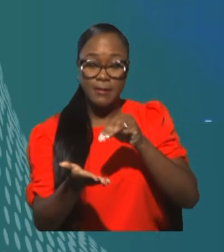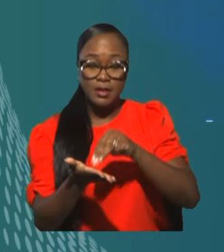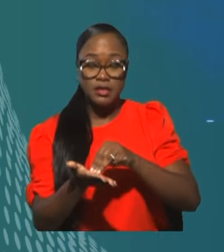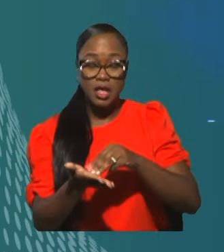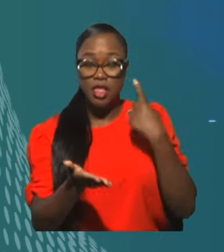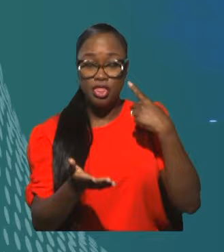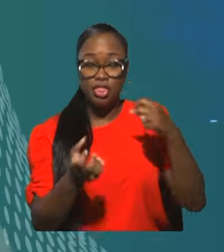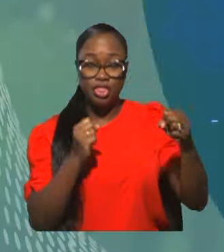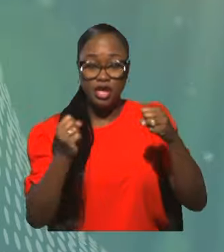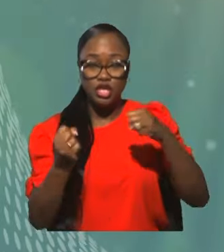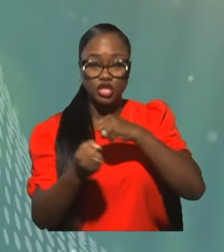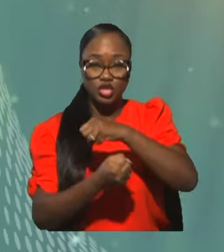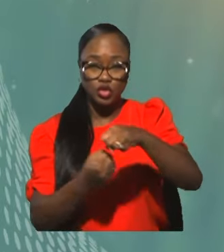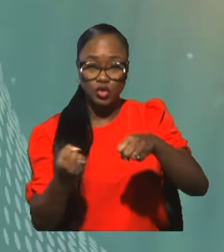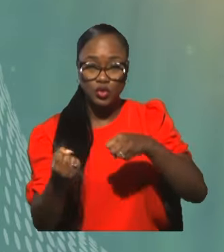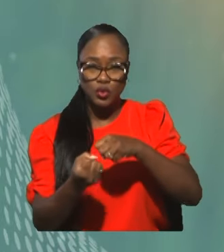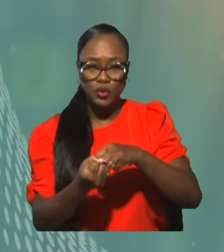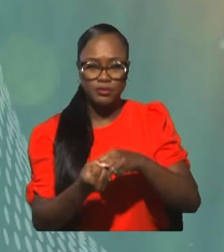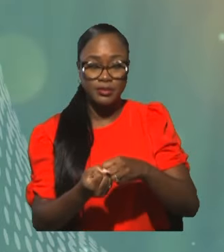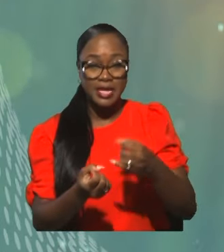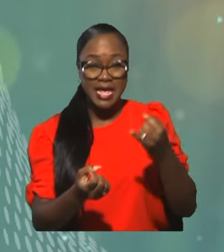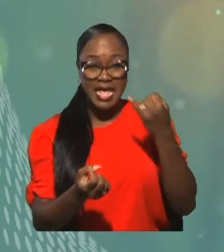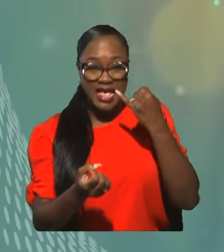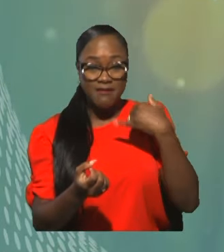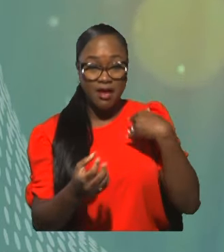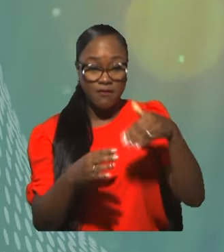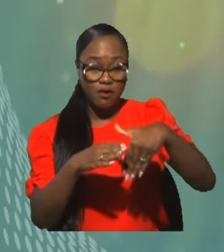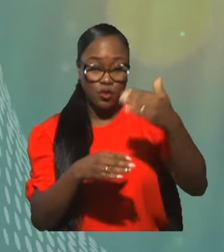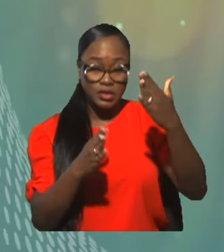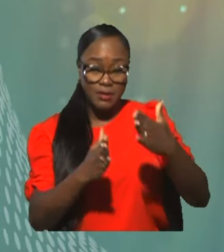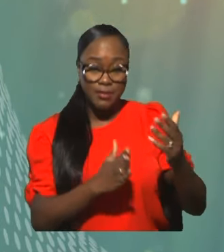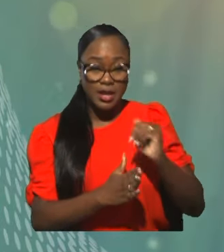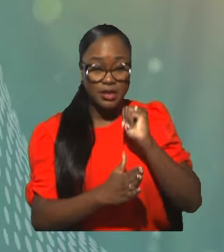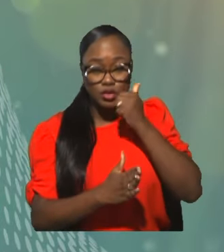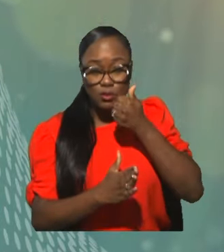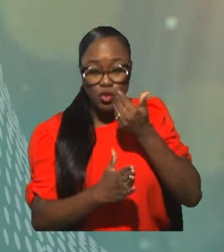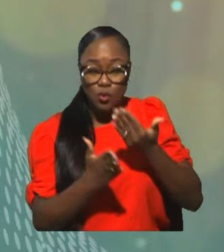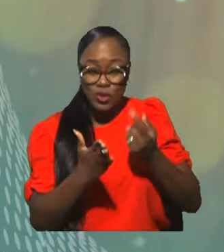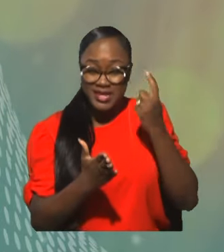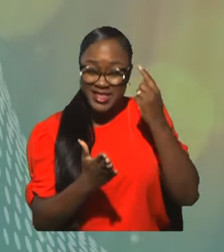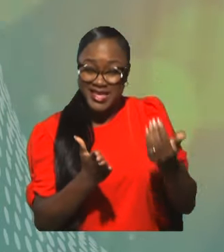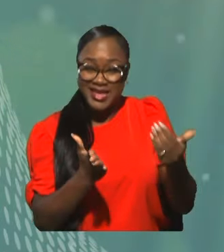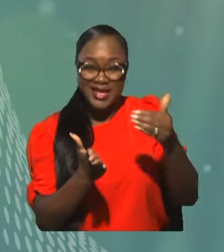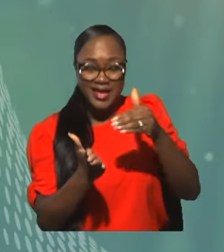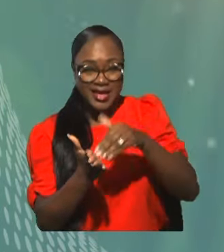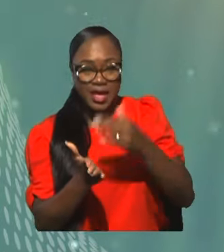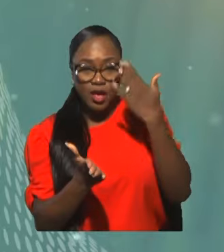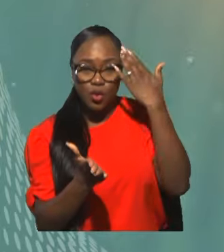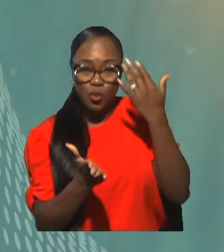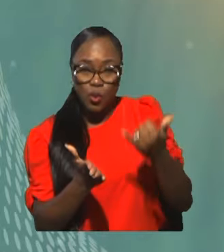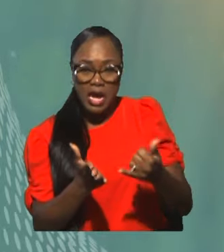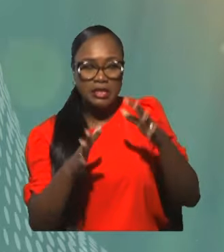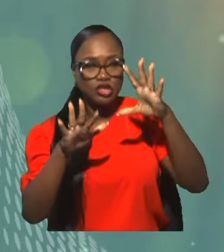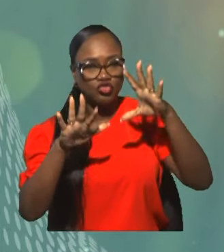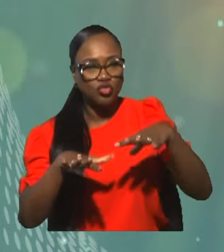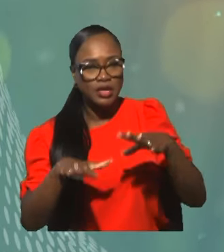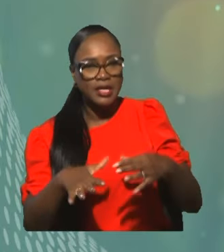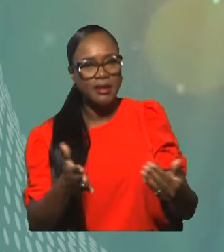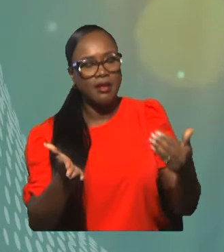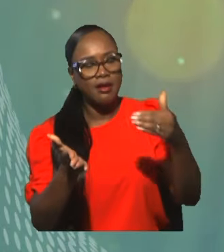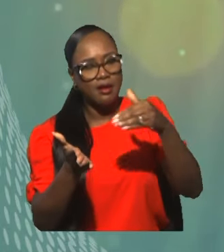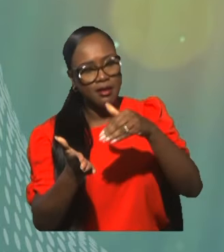isolated thunderstorms. If you have outdoor plans tomorrow, you may want to reconsider as partly cloudy to cloudy skies are expected with a